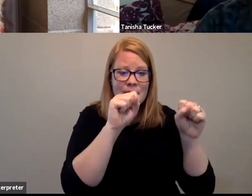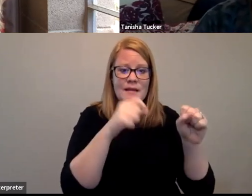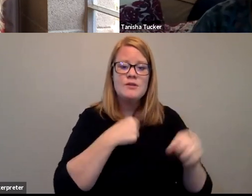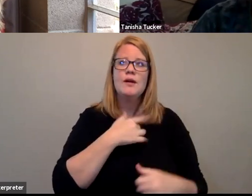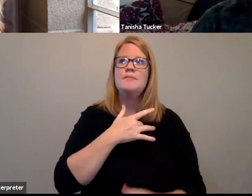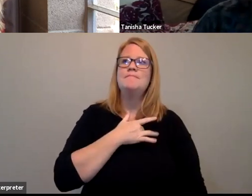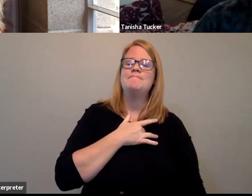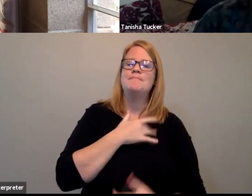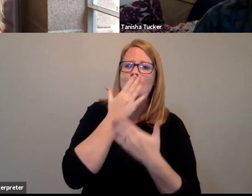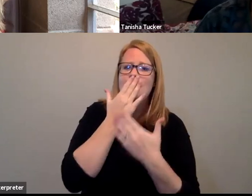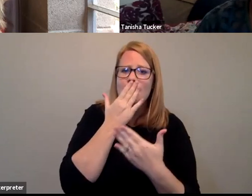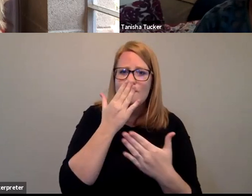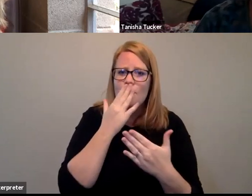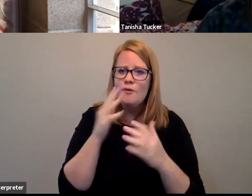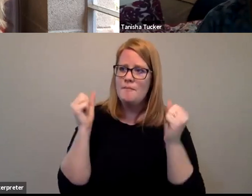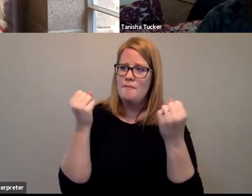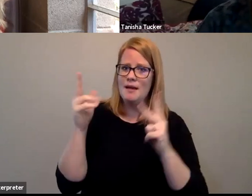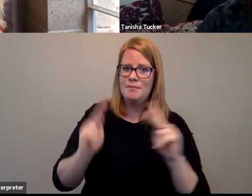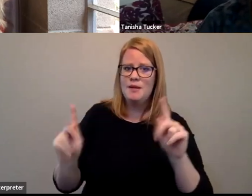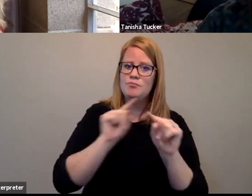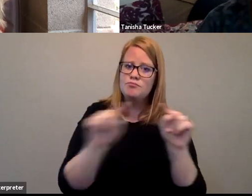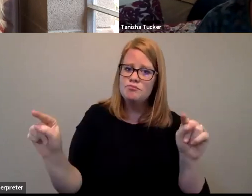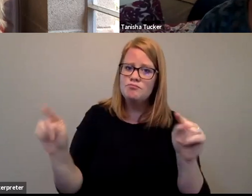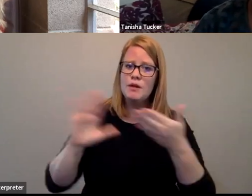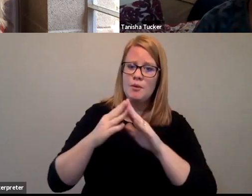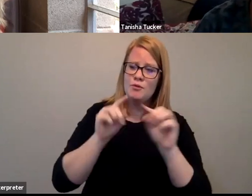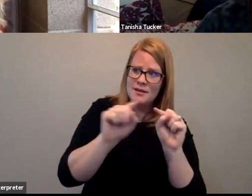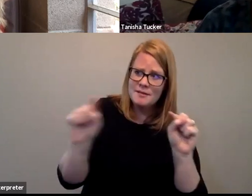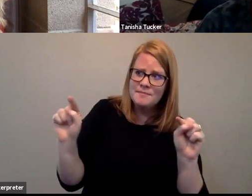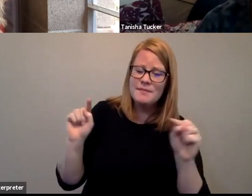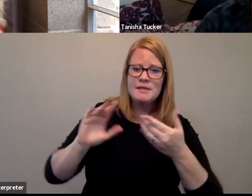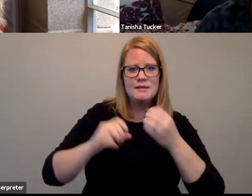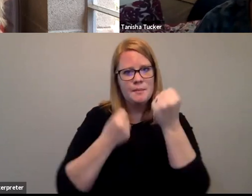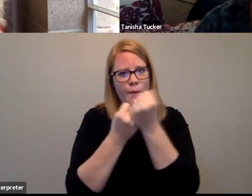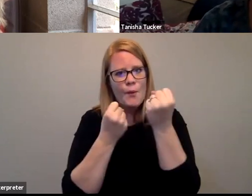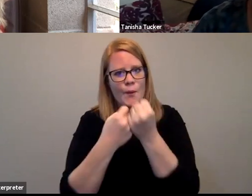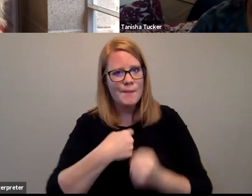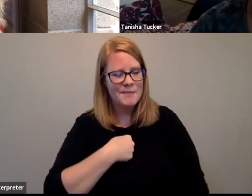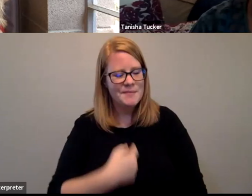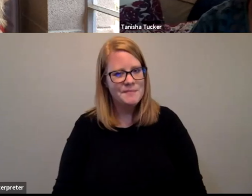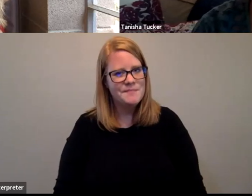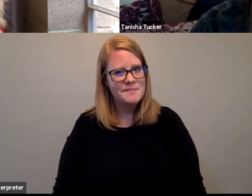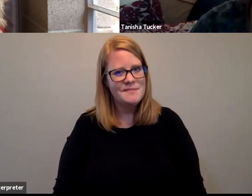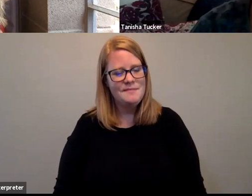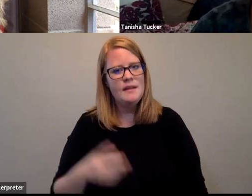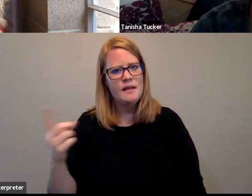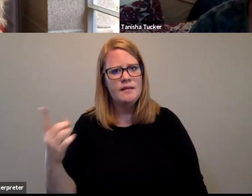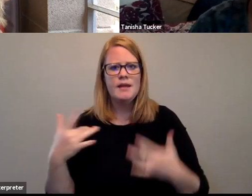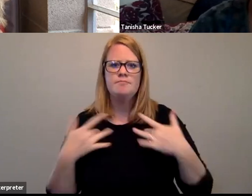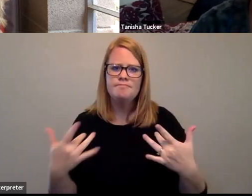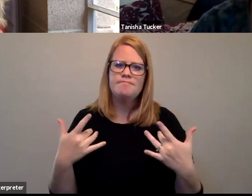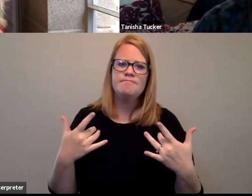thankful to have the support and the community and everybody. And they come out and, they always bring us stuff, and they